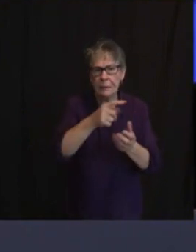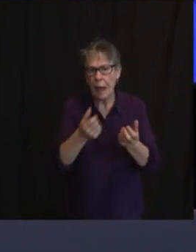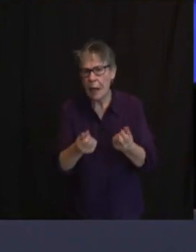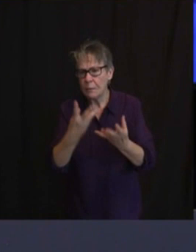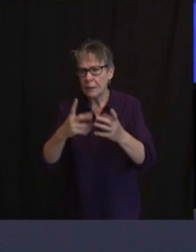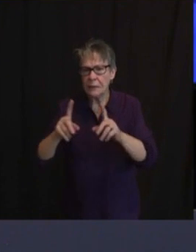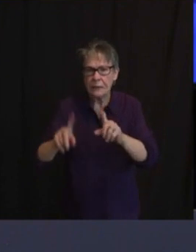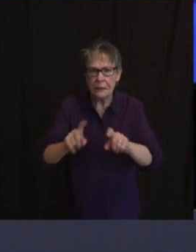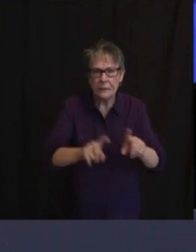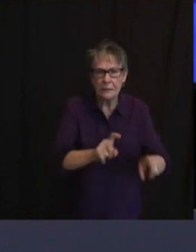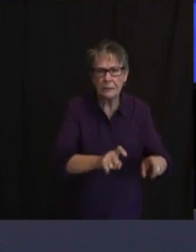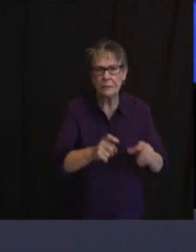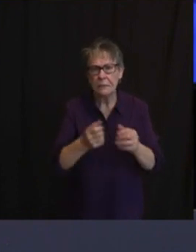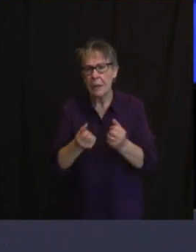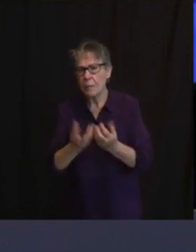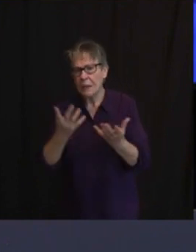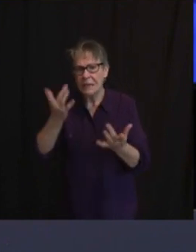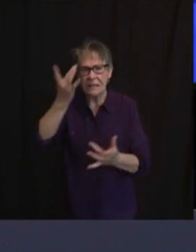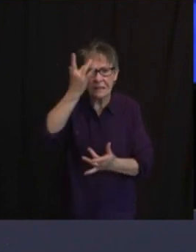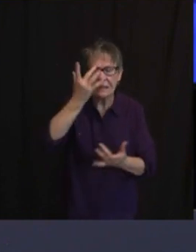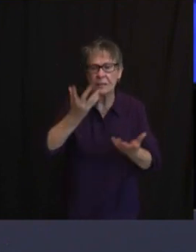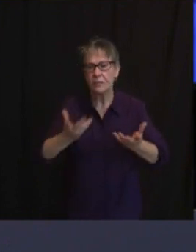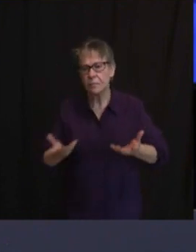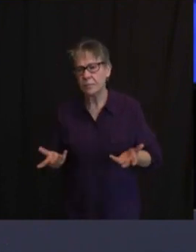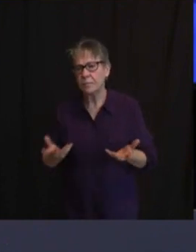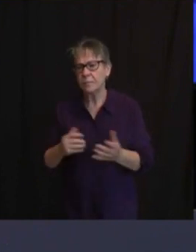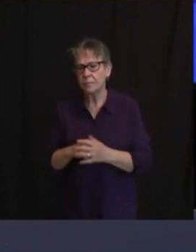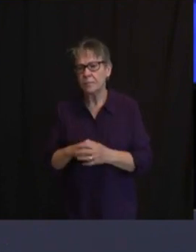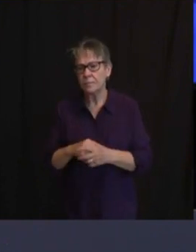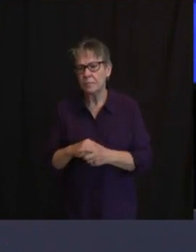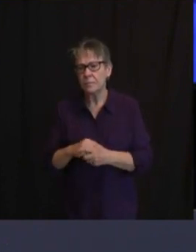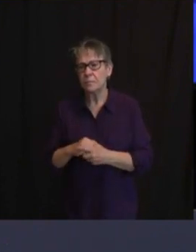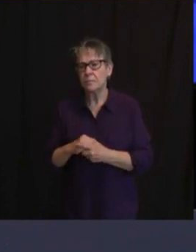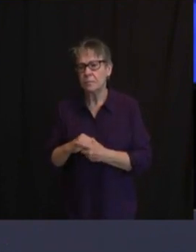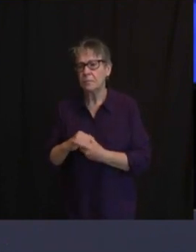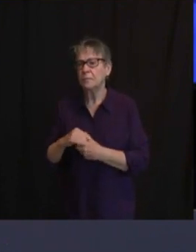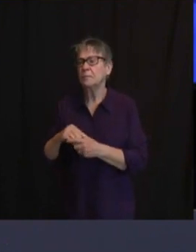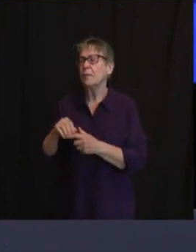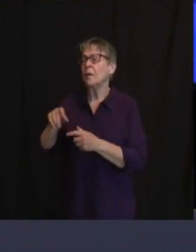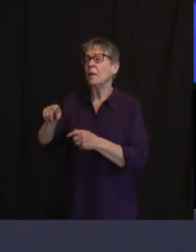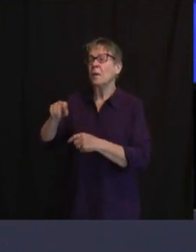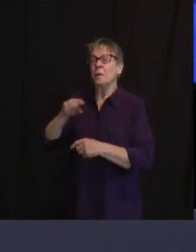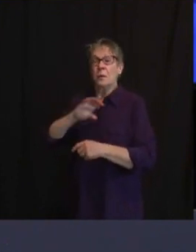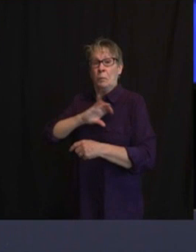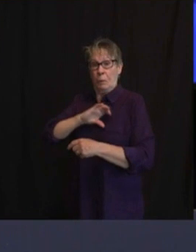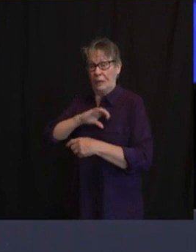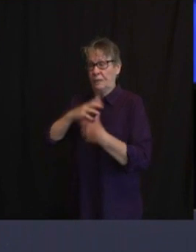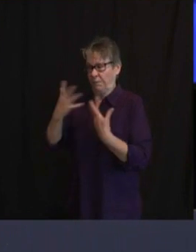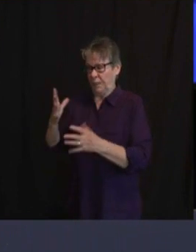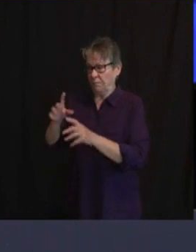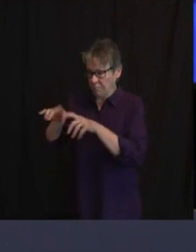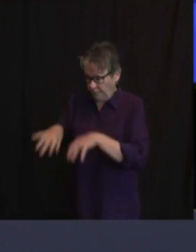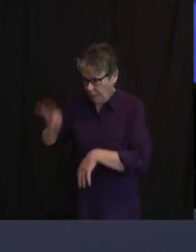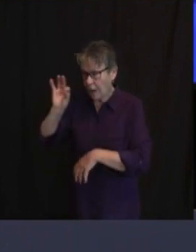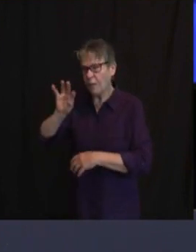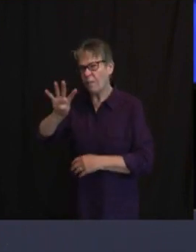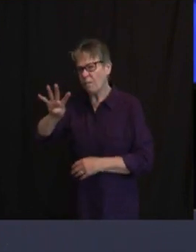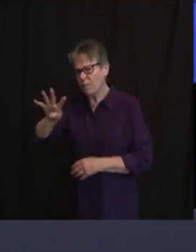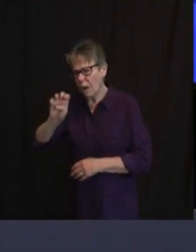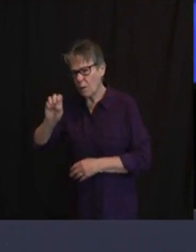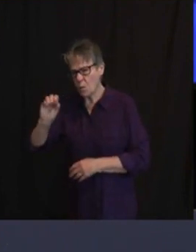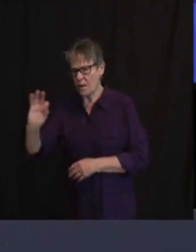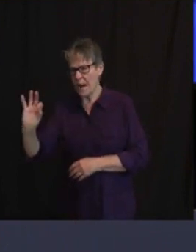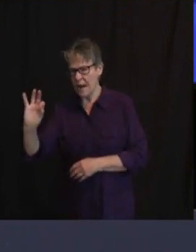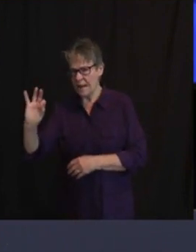positive, which was a decrease of just over 4% in the last day. And currently, 396 law